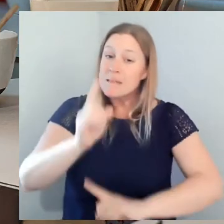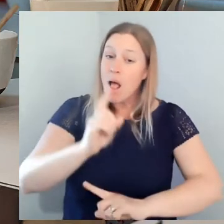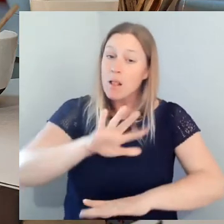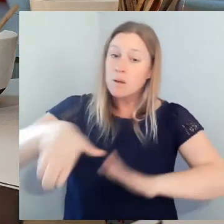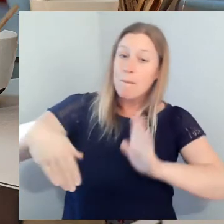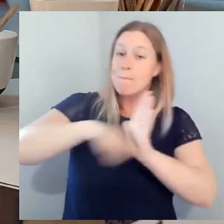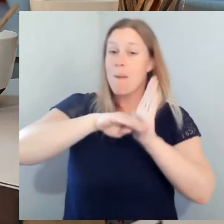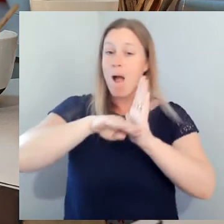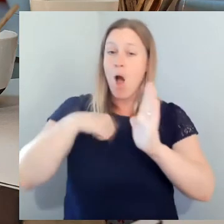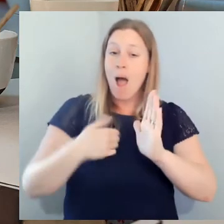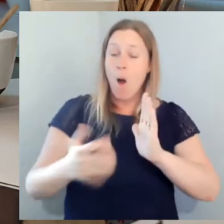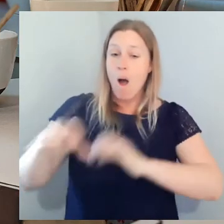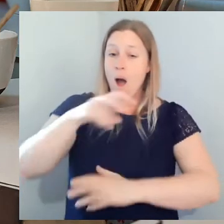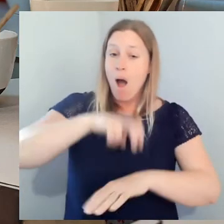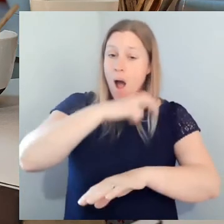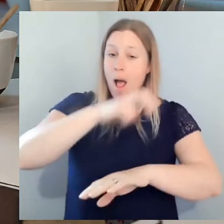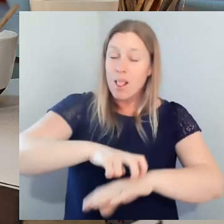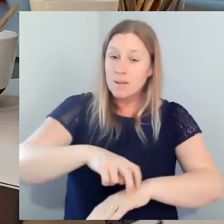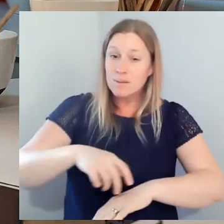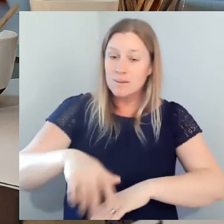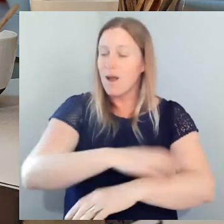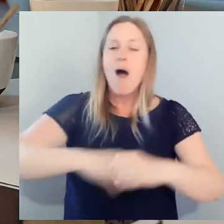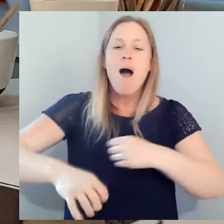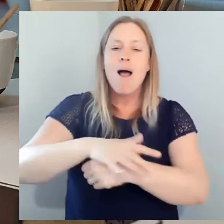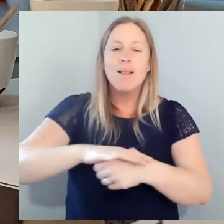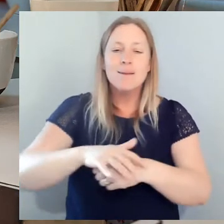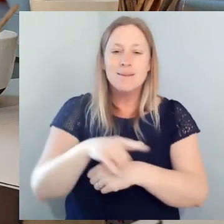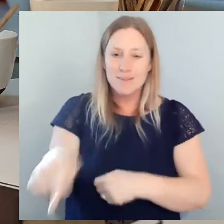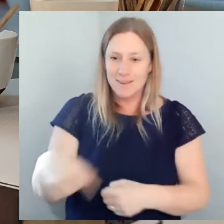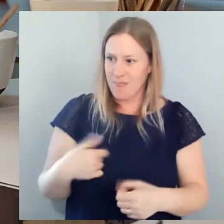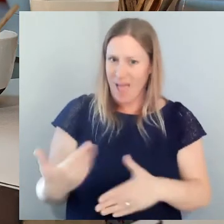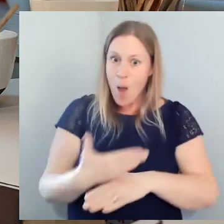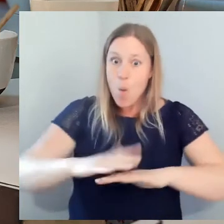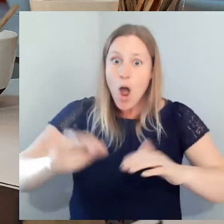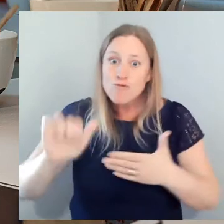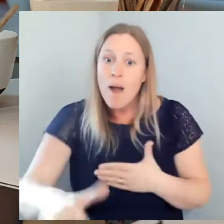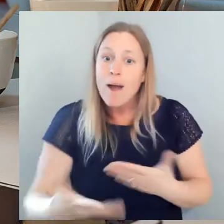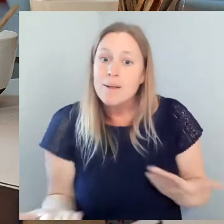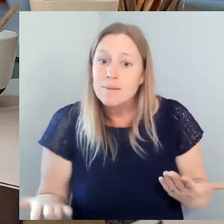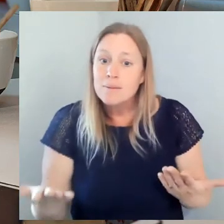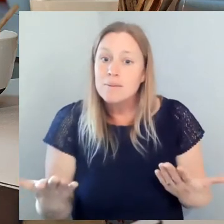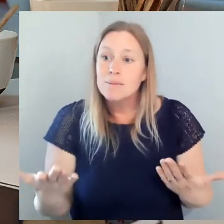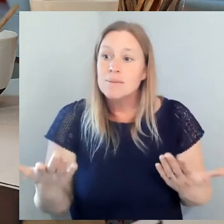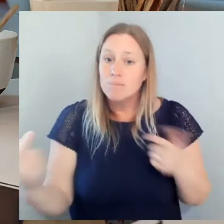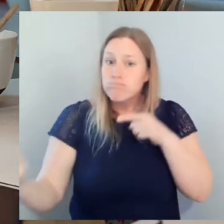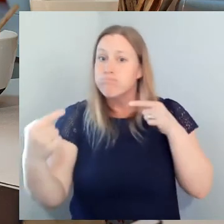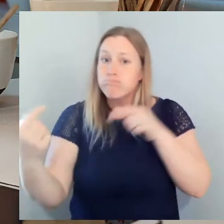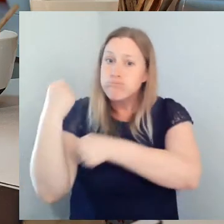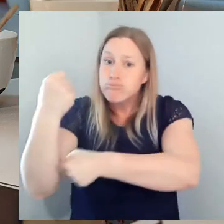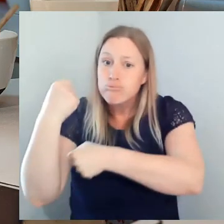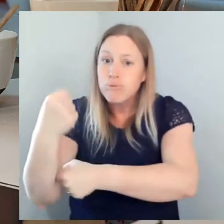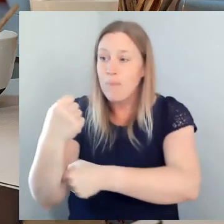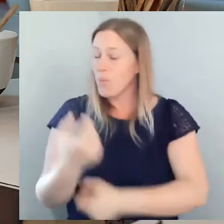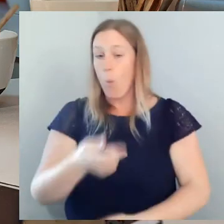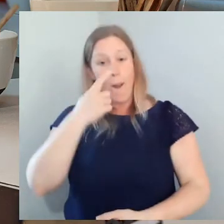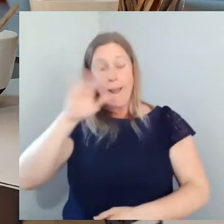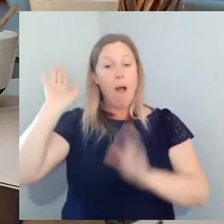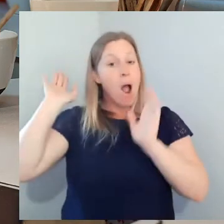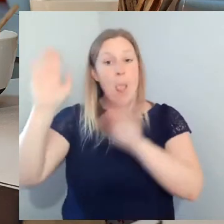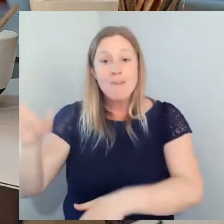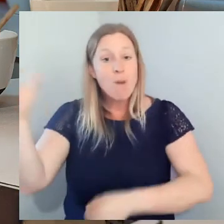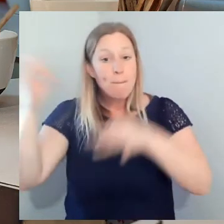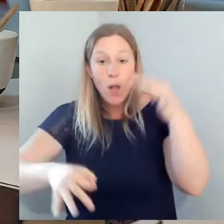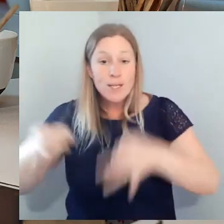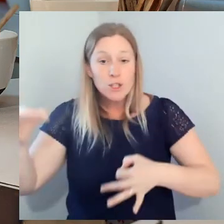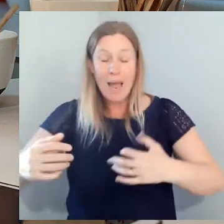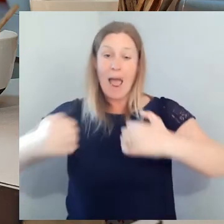quizzical. Cruise missiles parked on our island. And it worked, didn't it, Mum? We